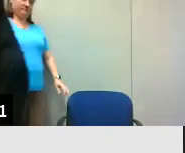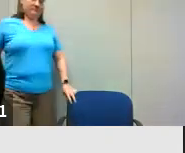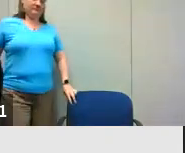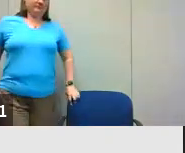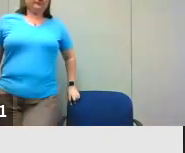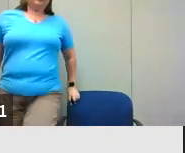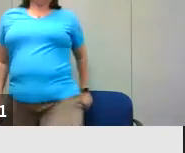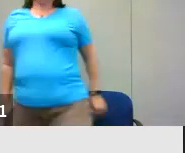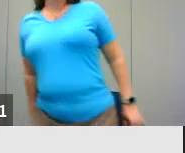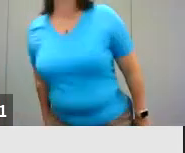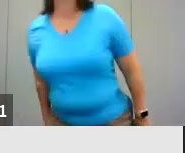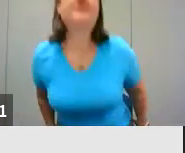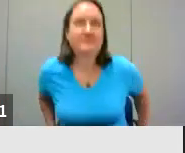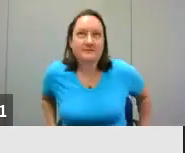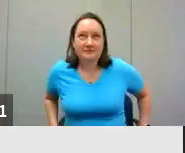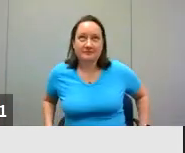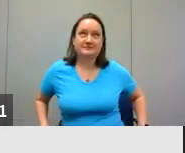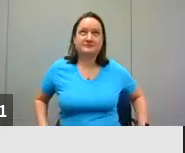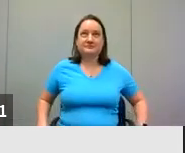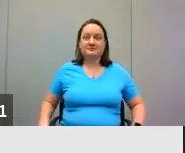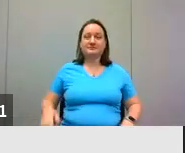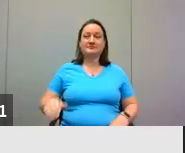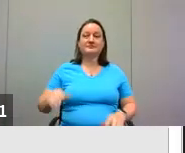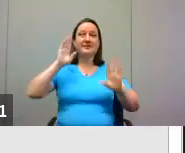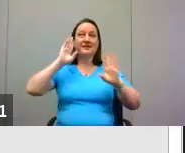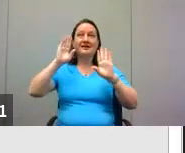Don't everybody volunteer at once.